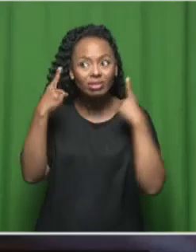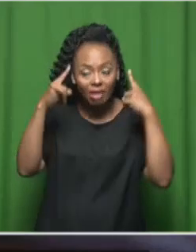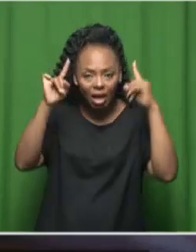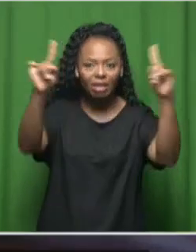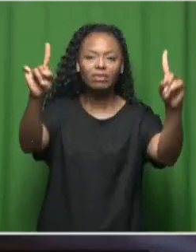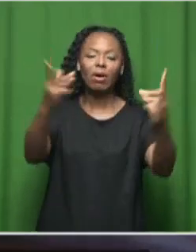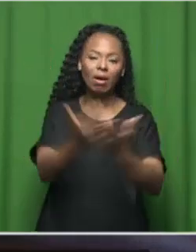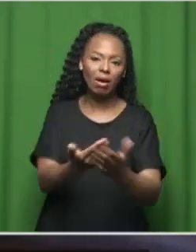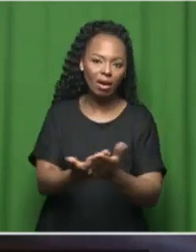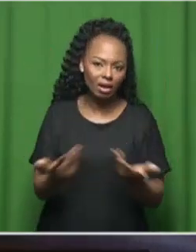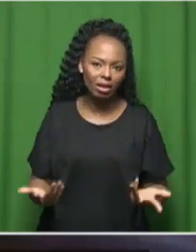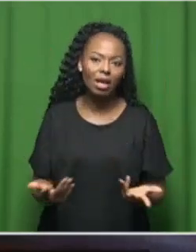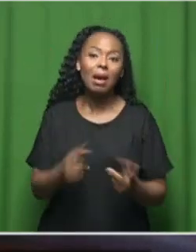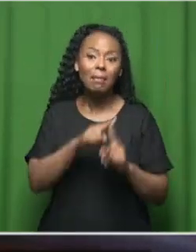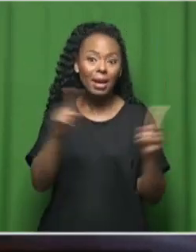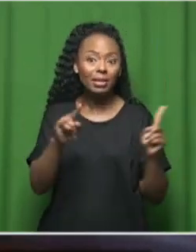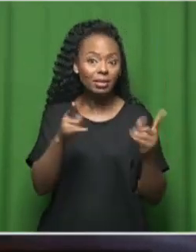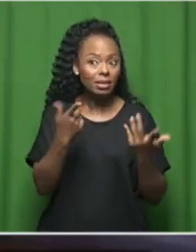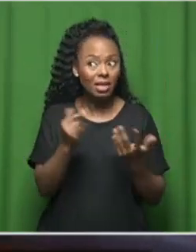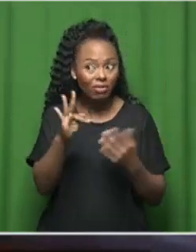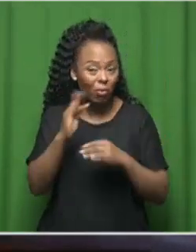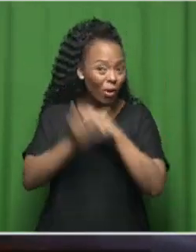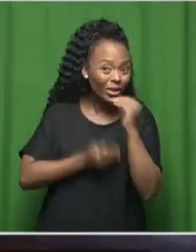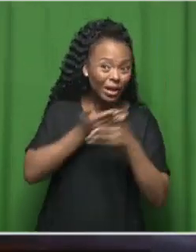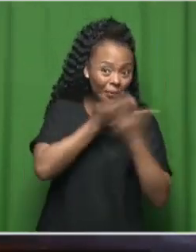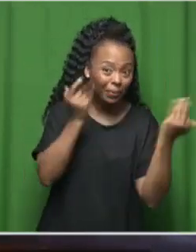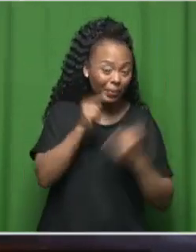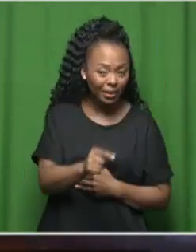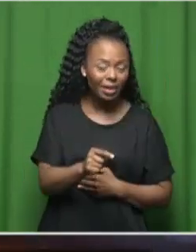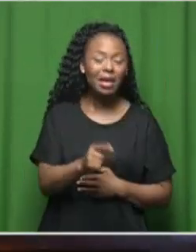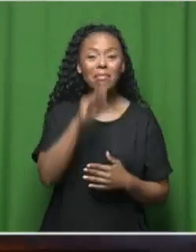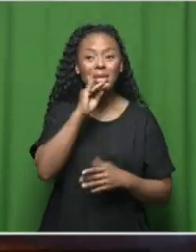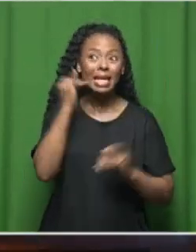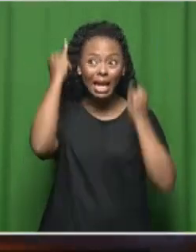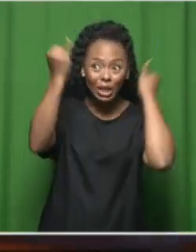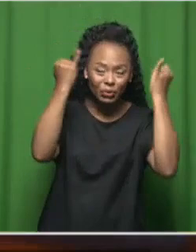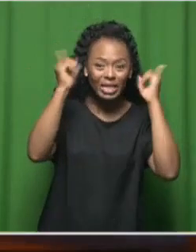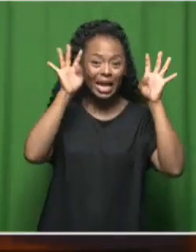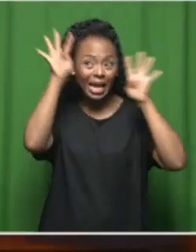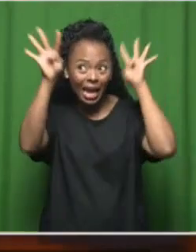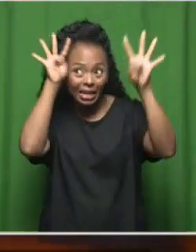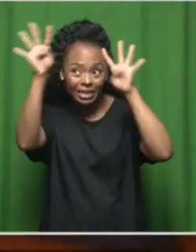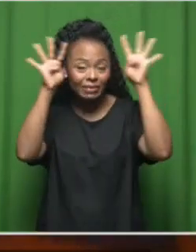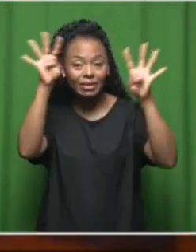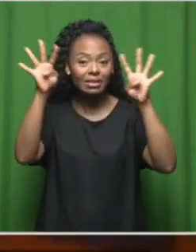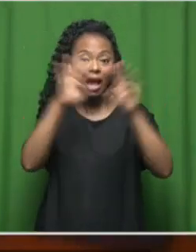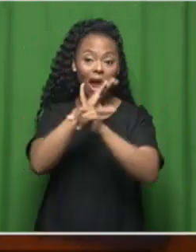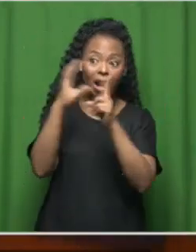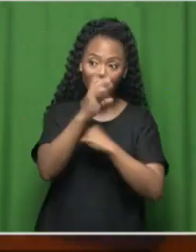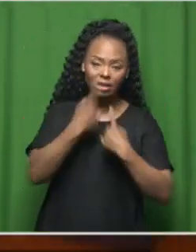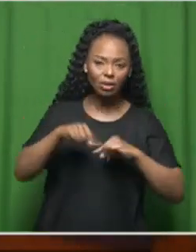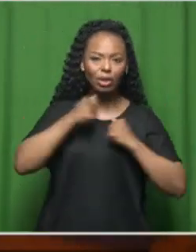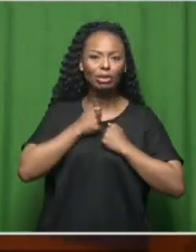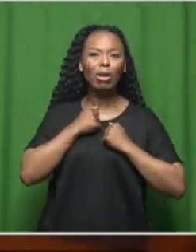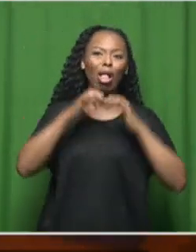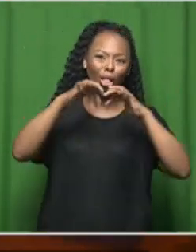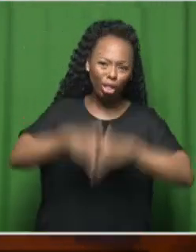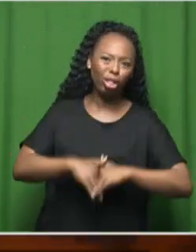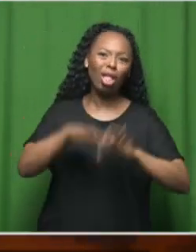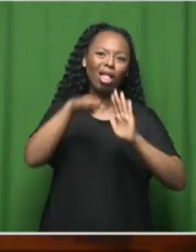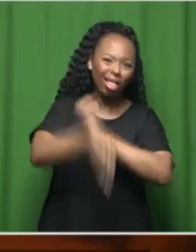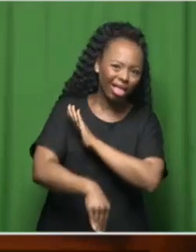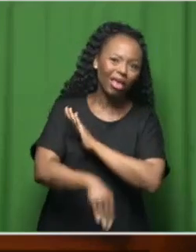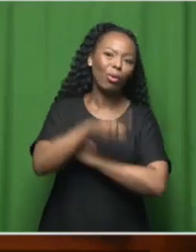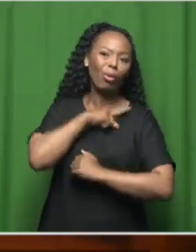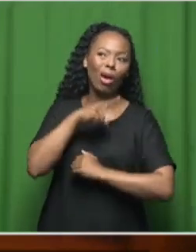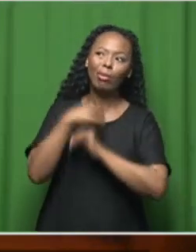successful. So if we don't protect them and look after them, then the innovation and creativity in our culture dies, because we see brands coming up